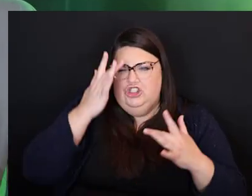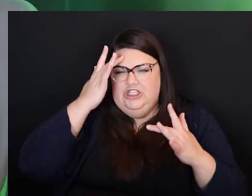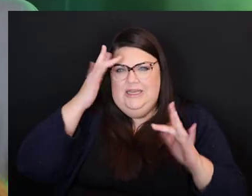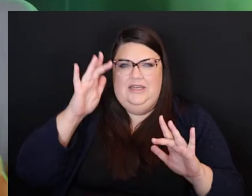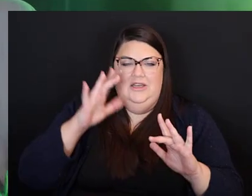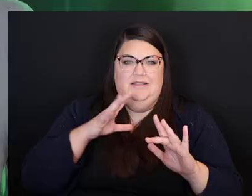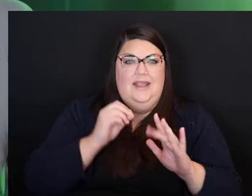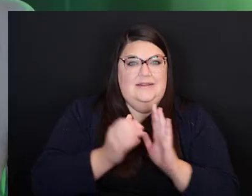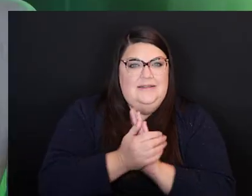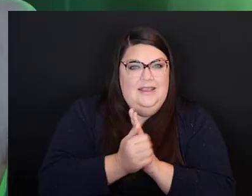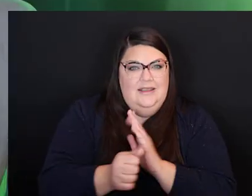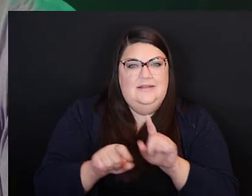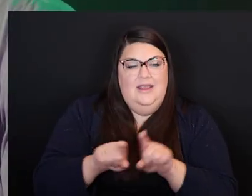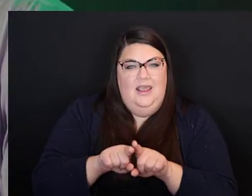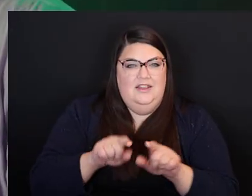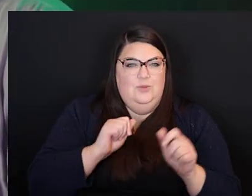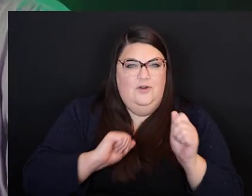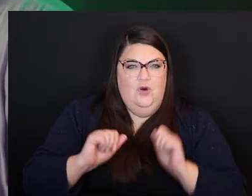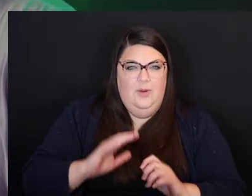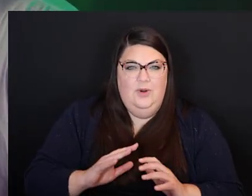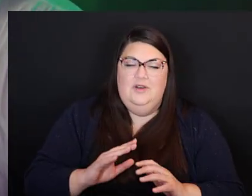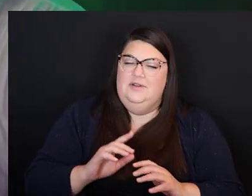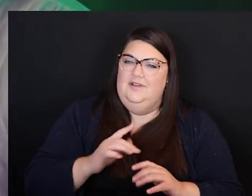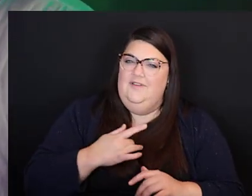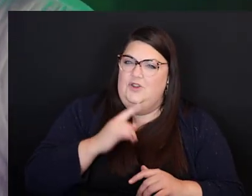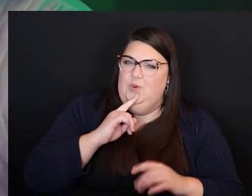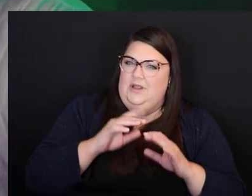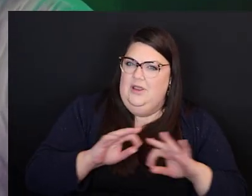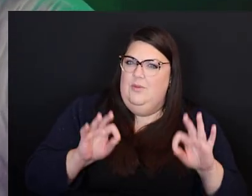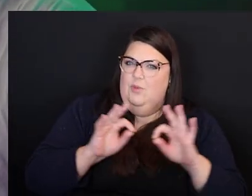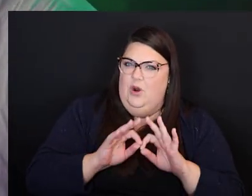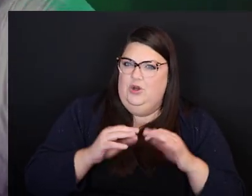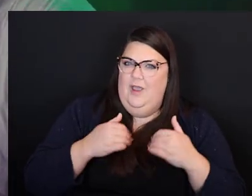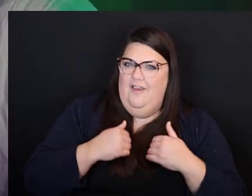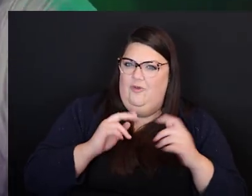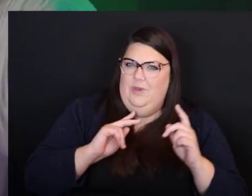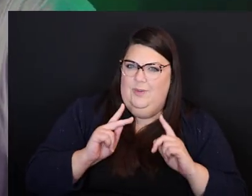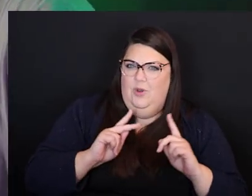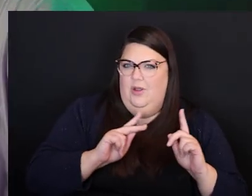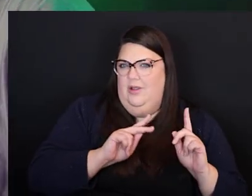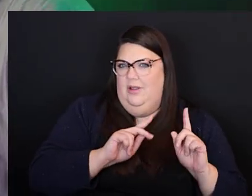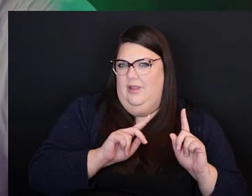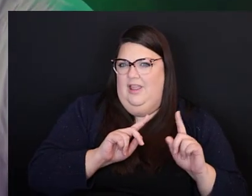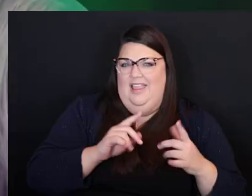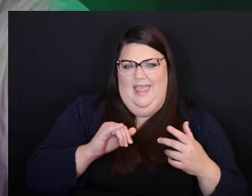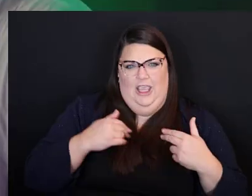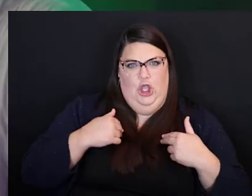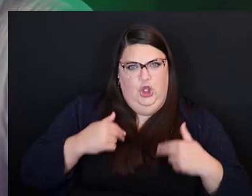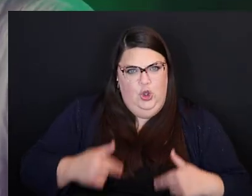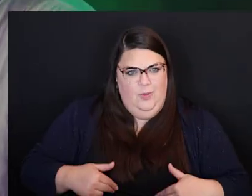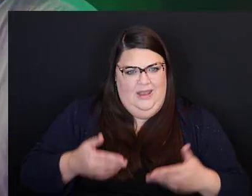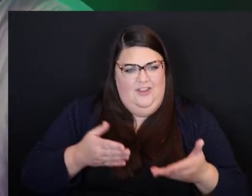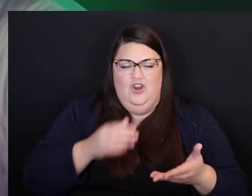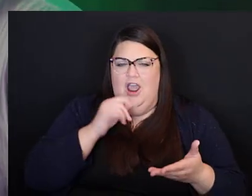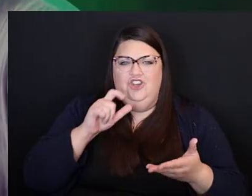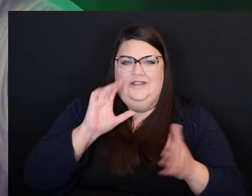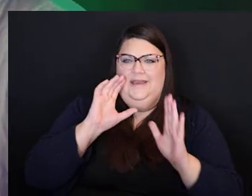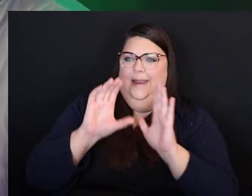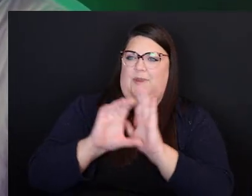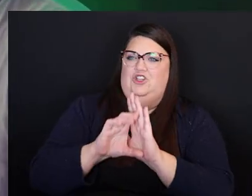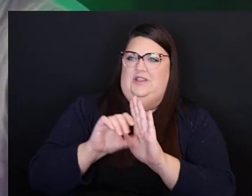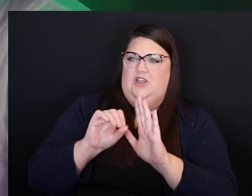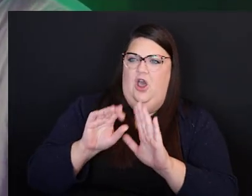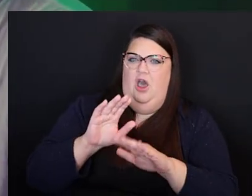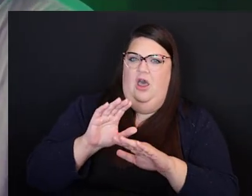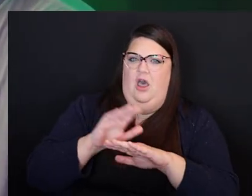genius and skills as performers. And it feels really important to have people just to kind of bring that human element back, that they just don't stay